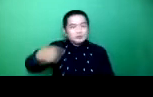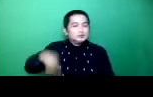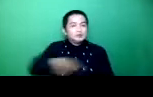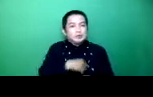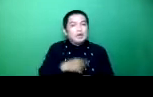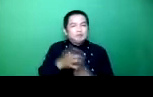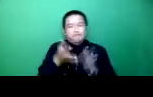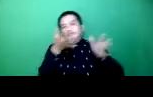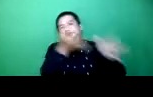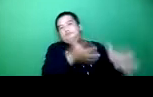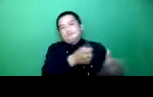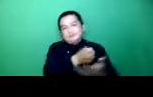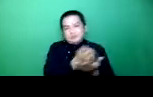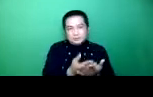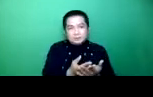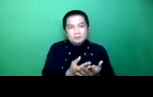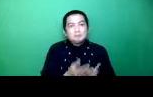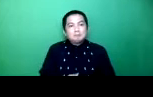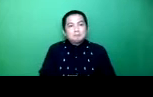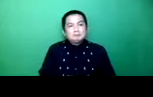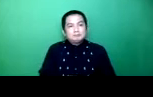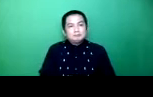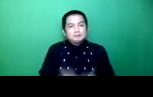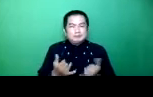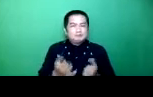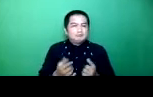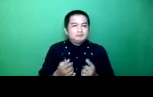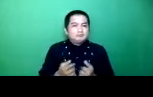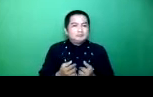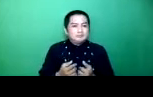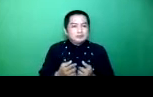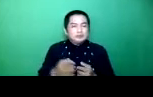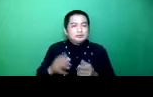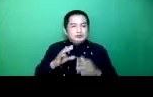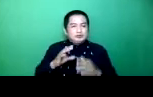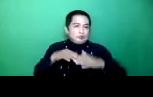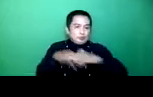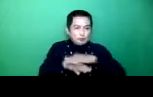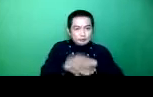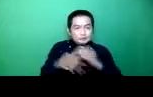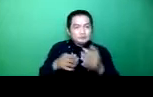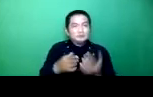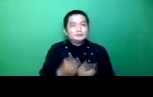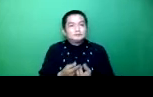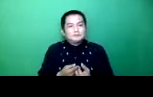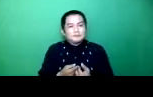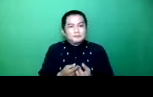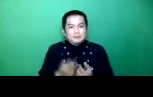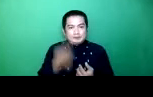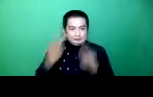for granted and in a way standard because consumers desire this access. Now let's look at it from